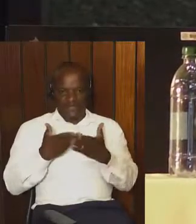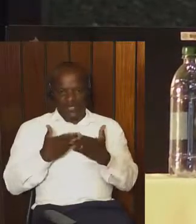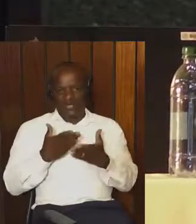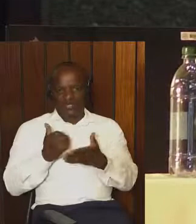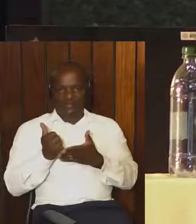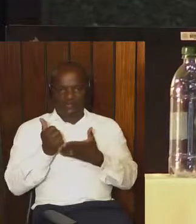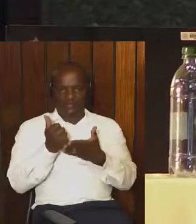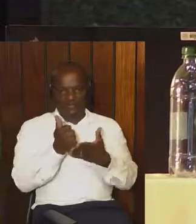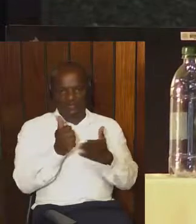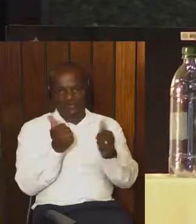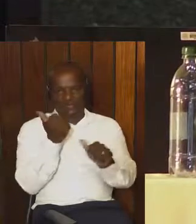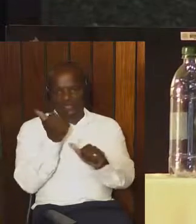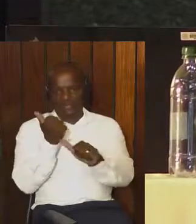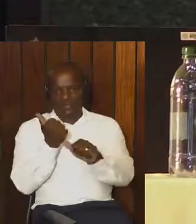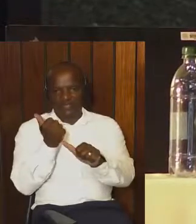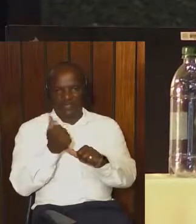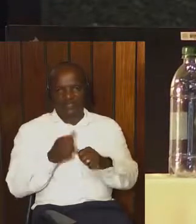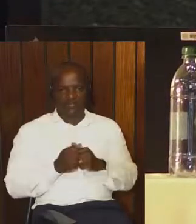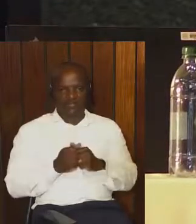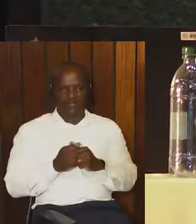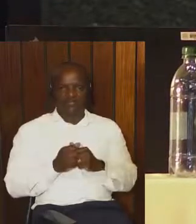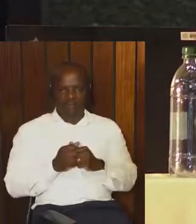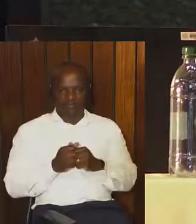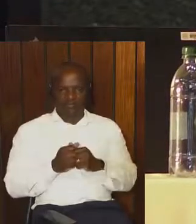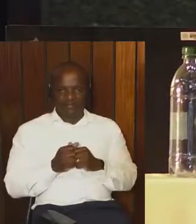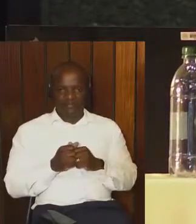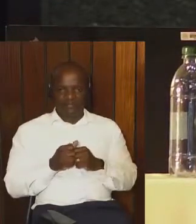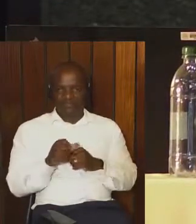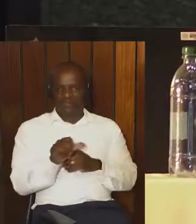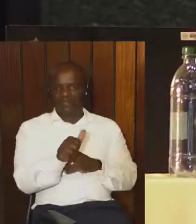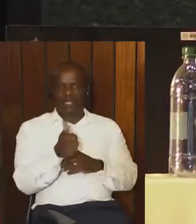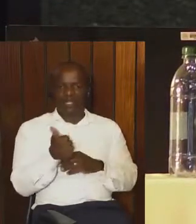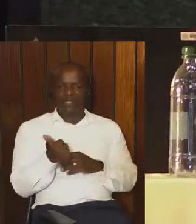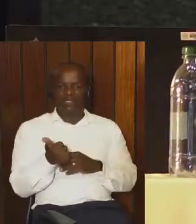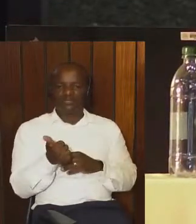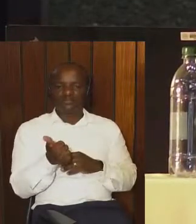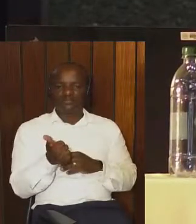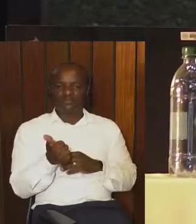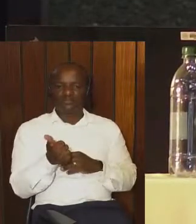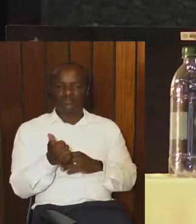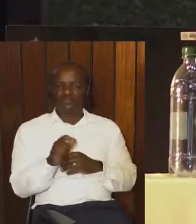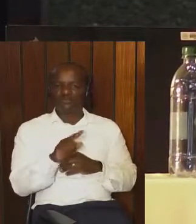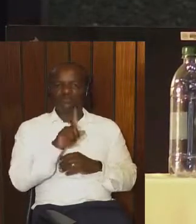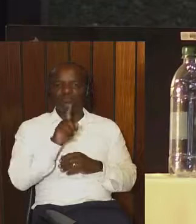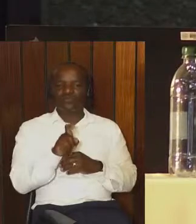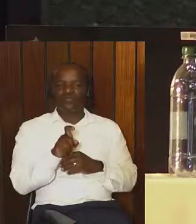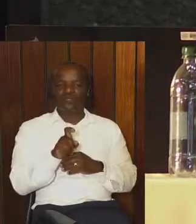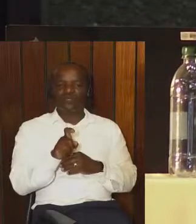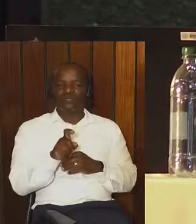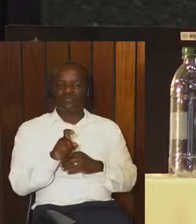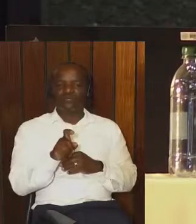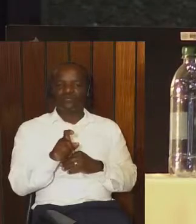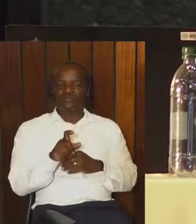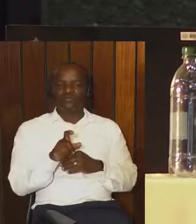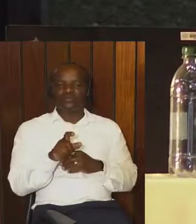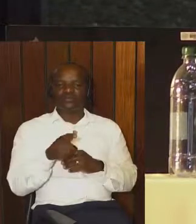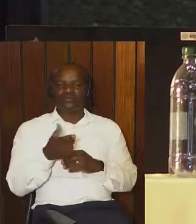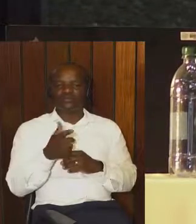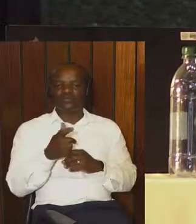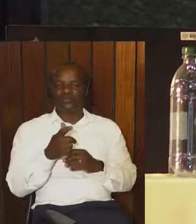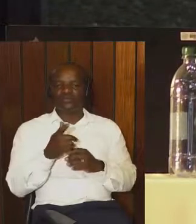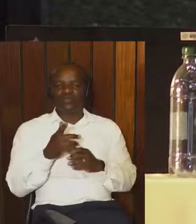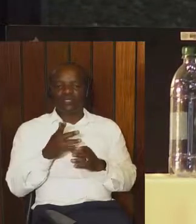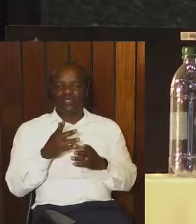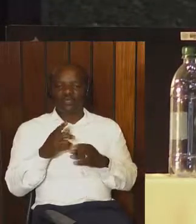attend to that. And then we have another question where there was an issue